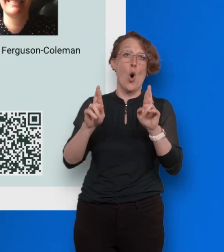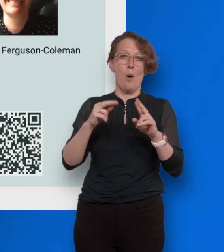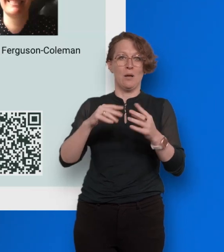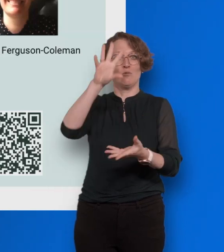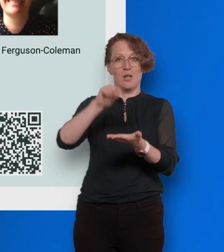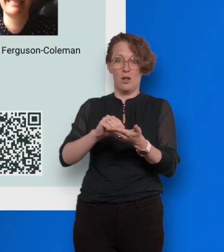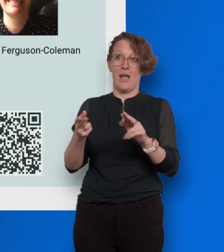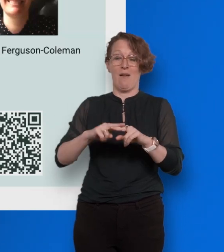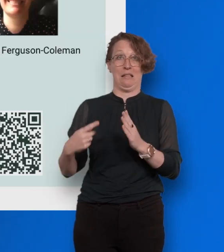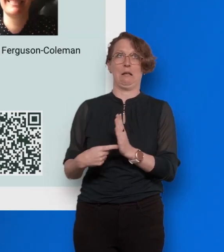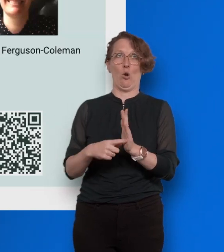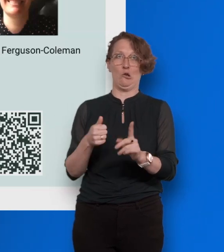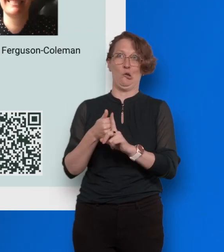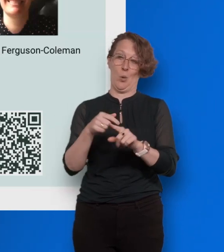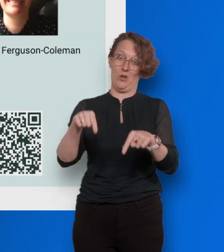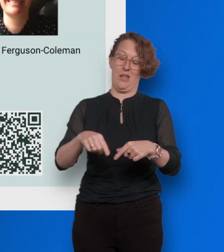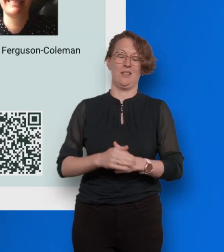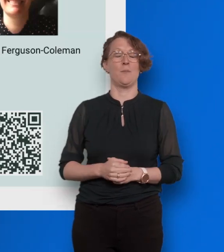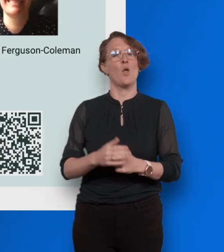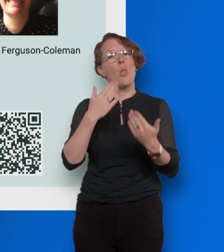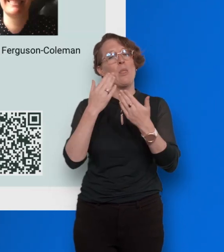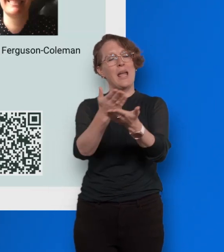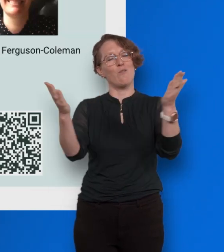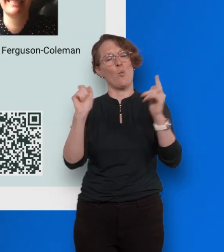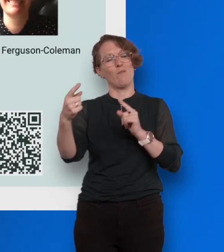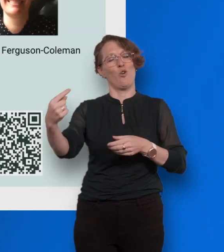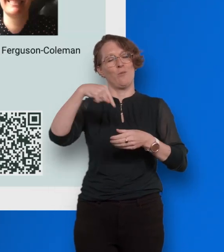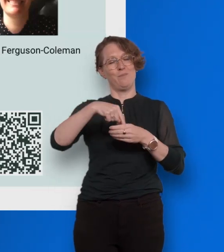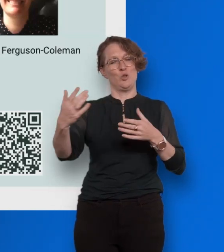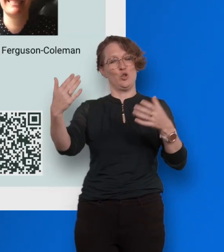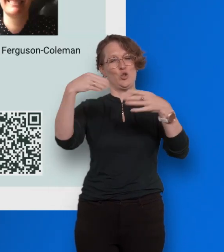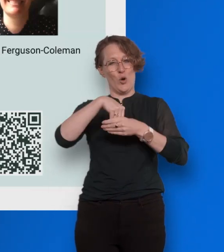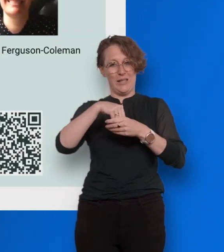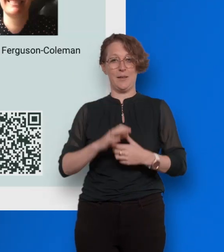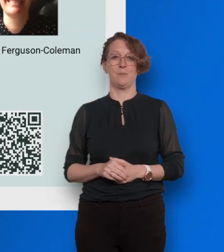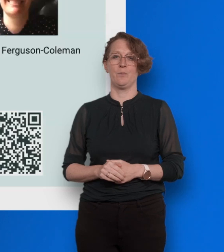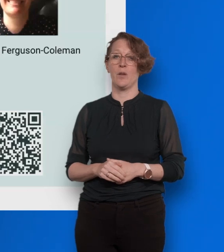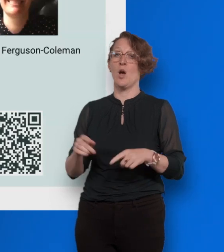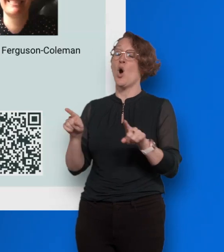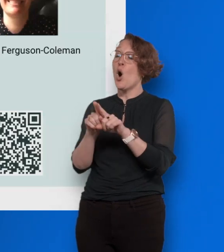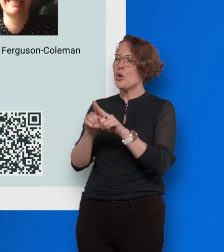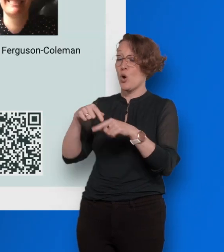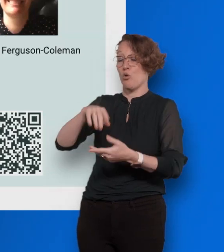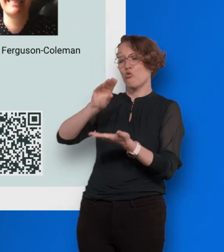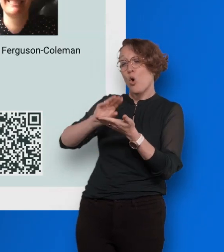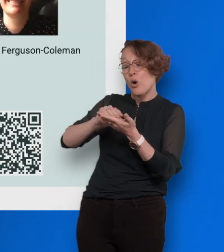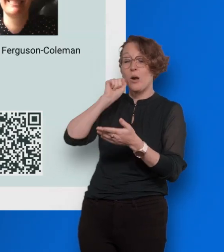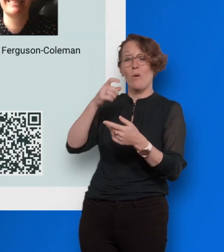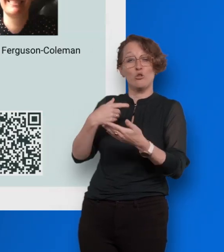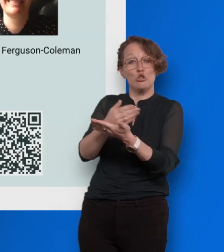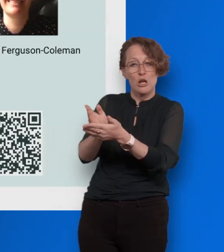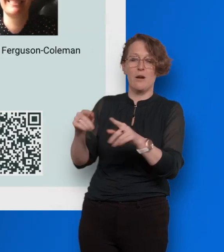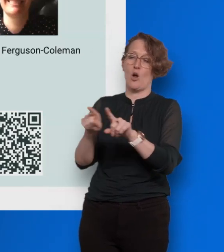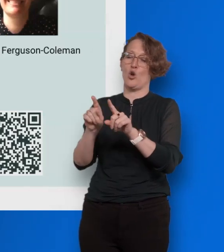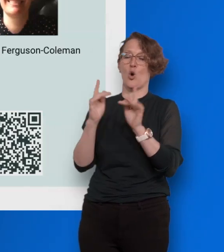the technology supports us. Thanks everybody for coming. And we will share obviously the recording, but also contact information